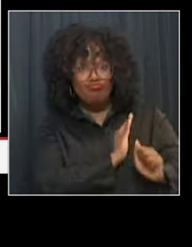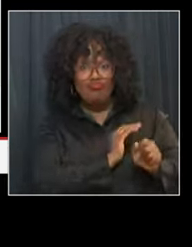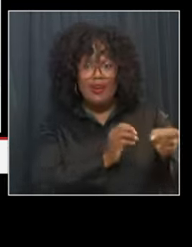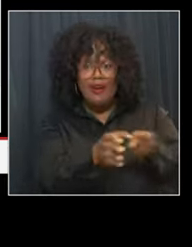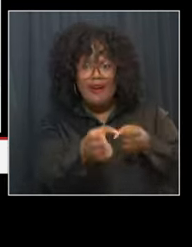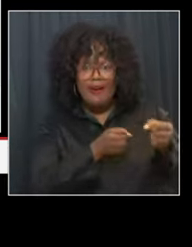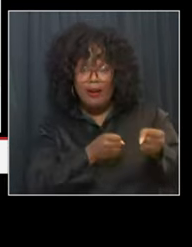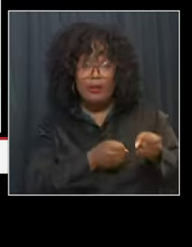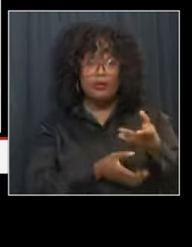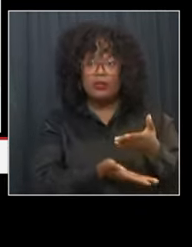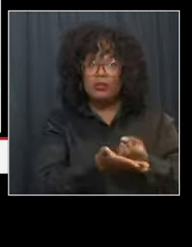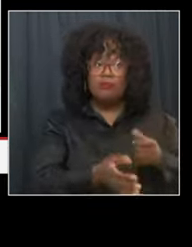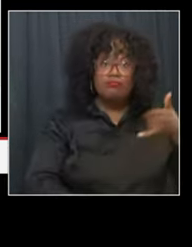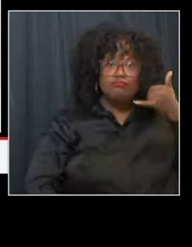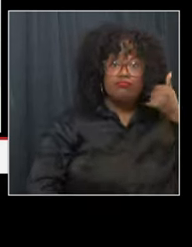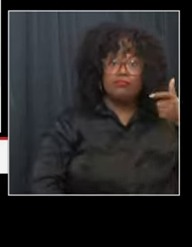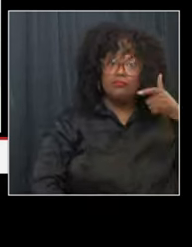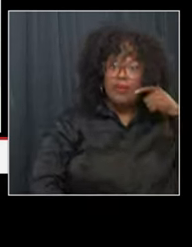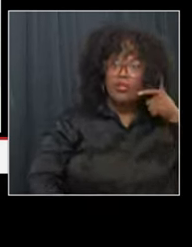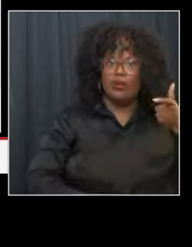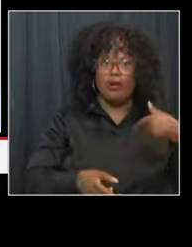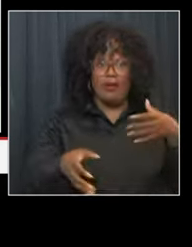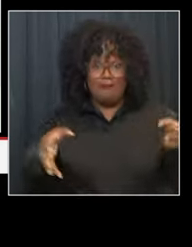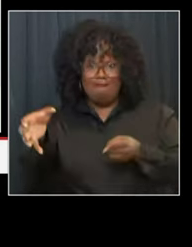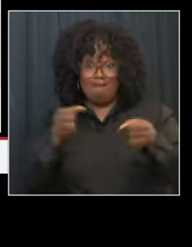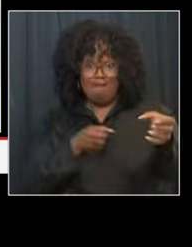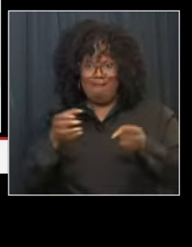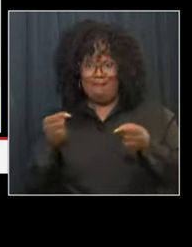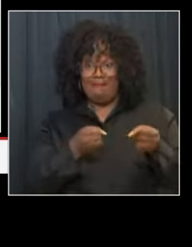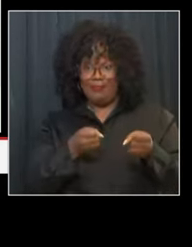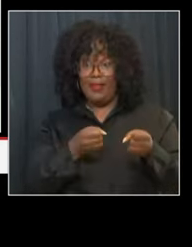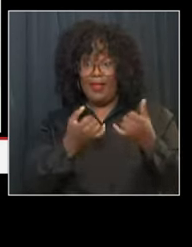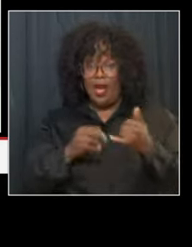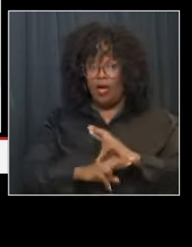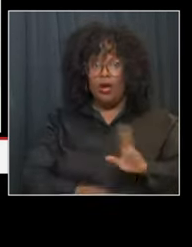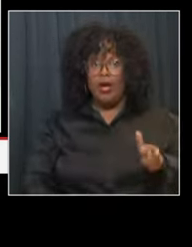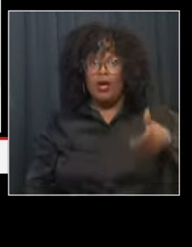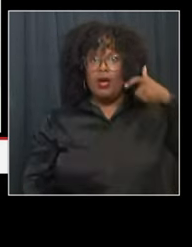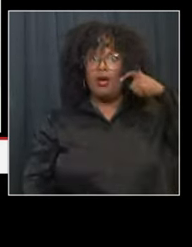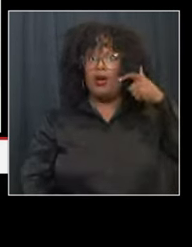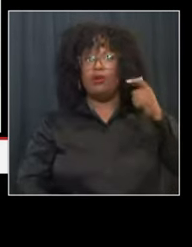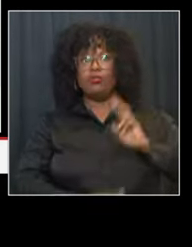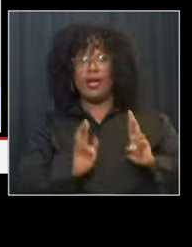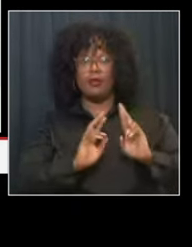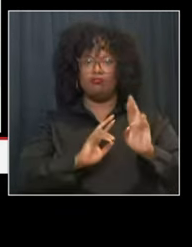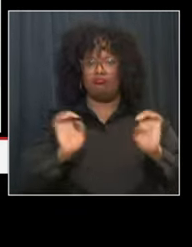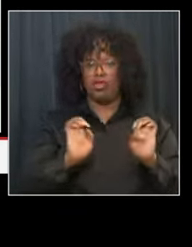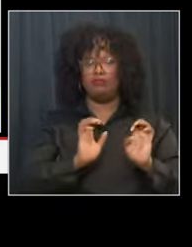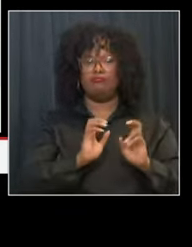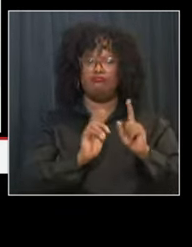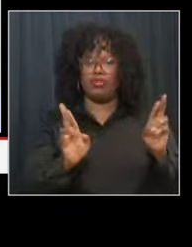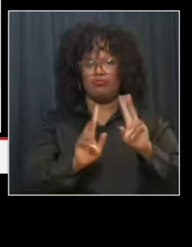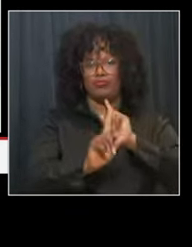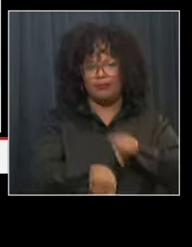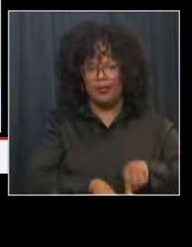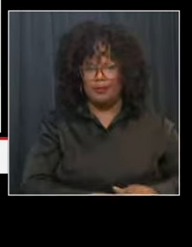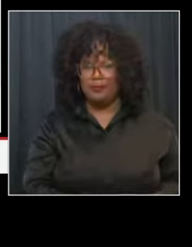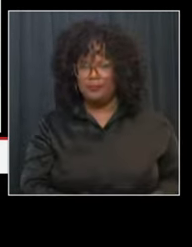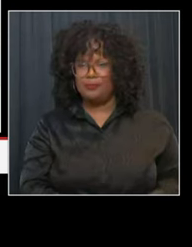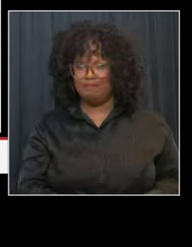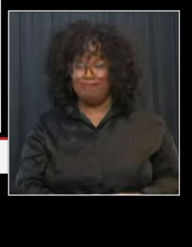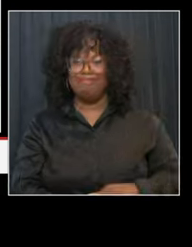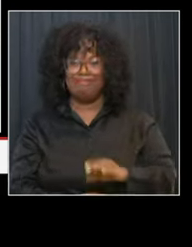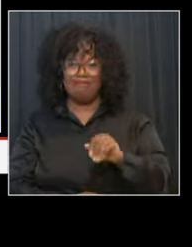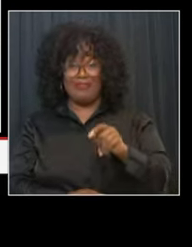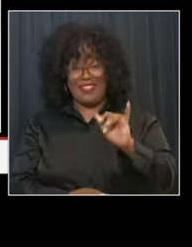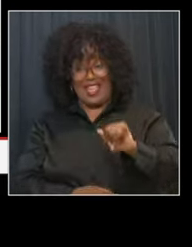answer the call every single day. And so we want to invest in them. And quite frankly, this puts us at the top of the nation in call